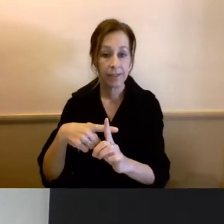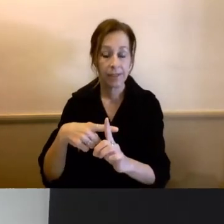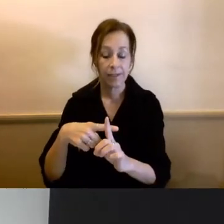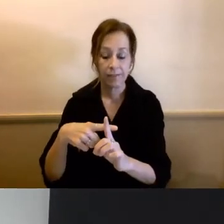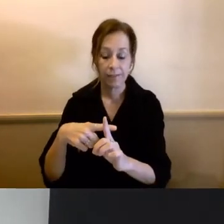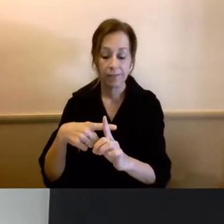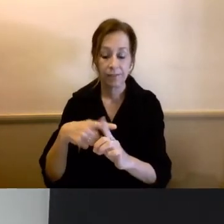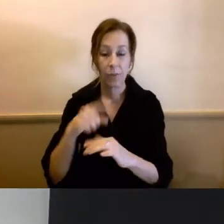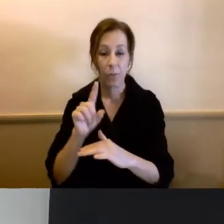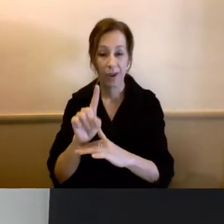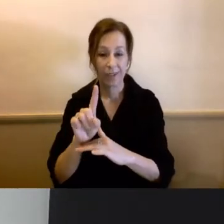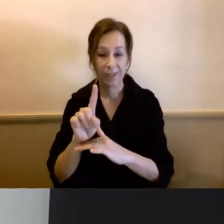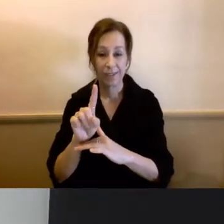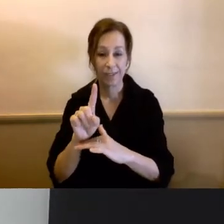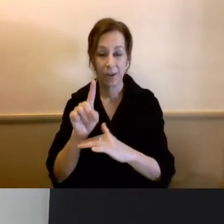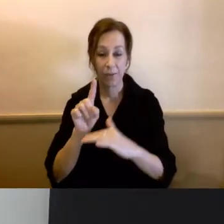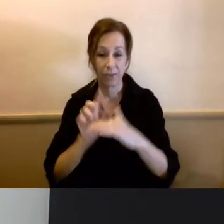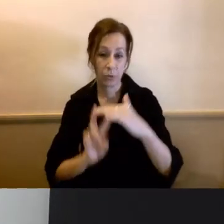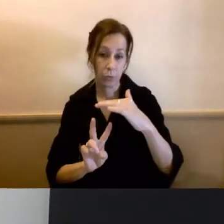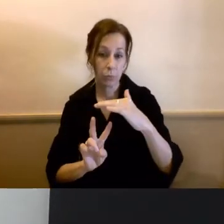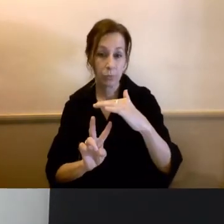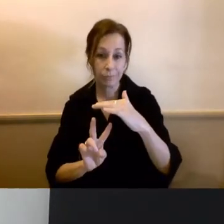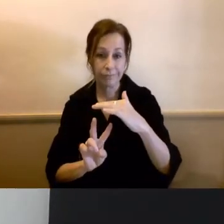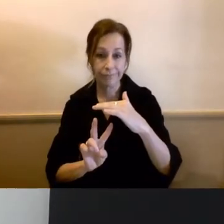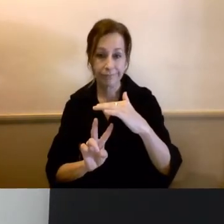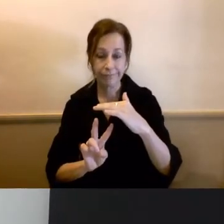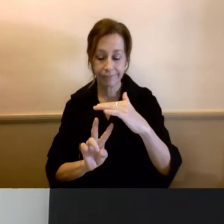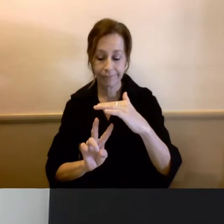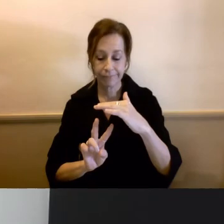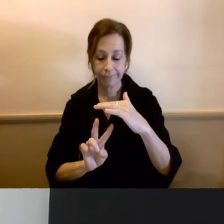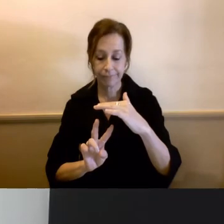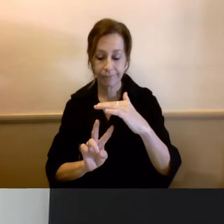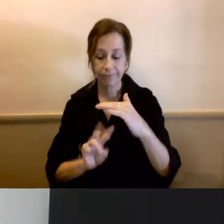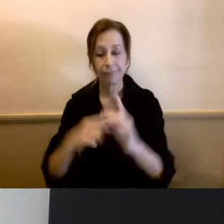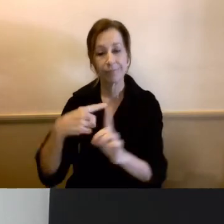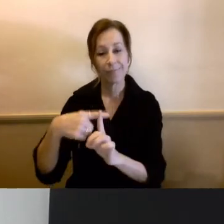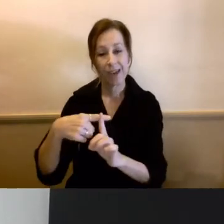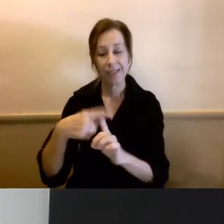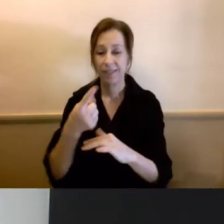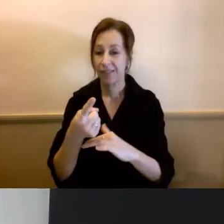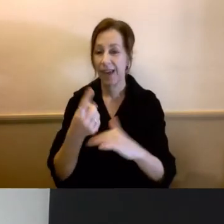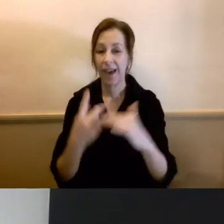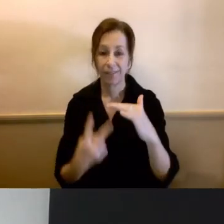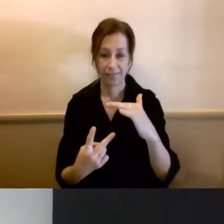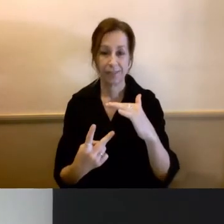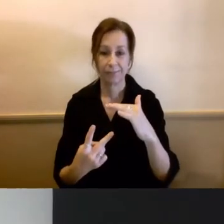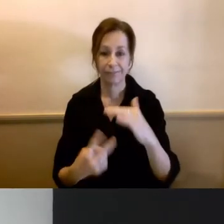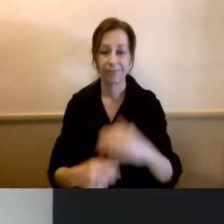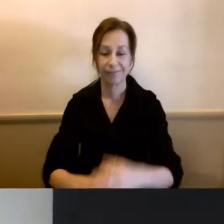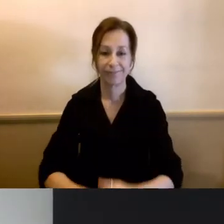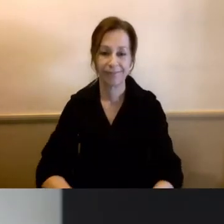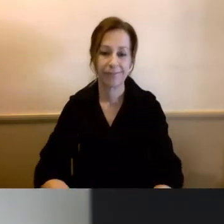positive 1 over 2. So positive 1/2.